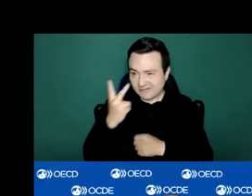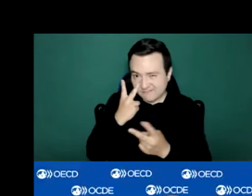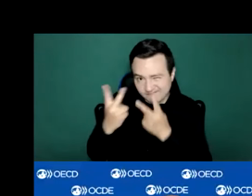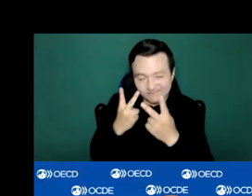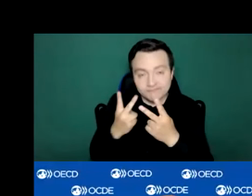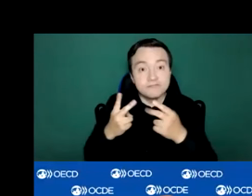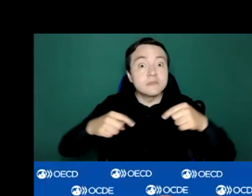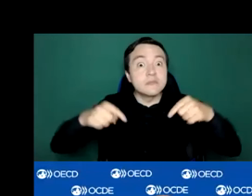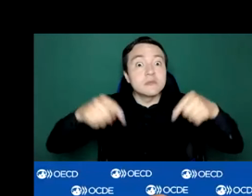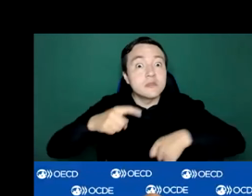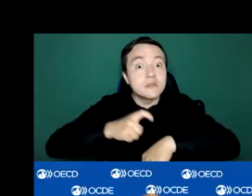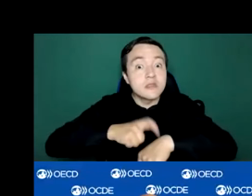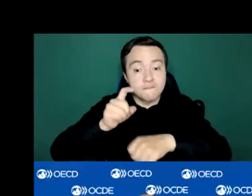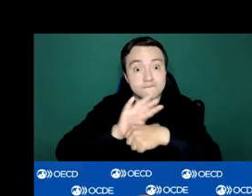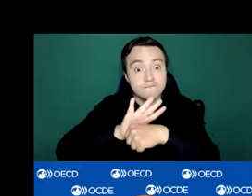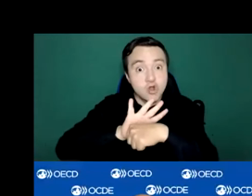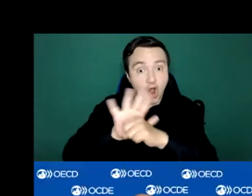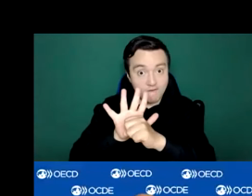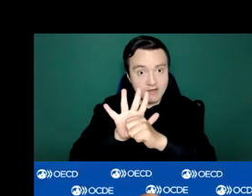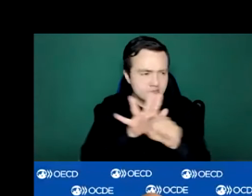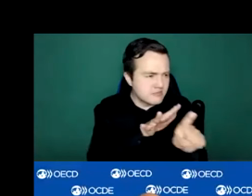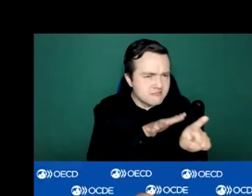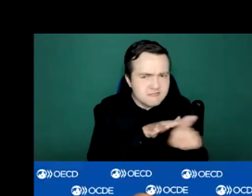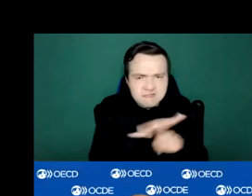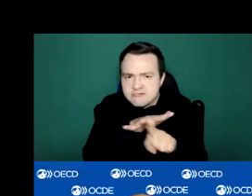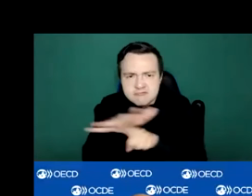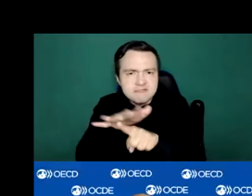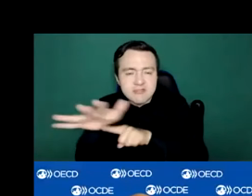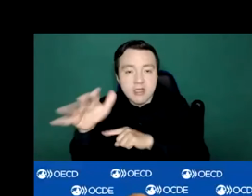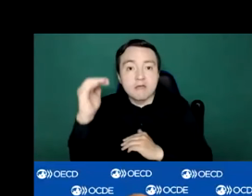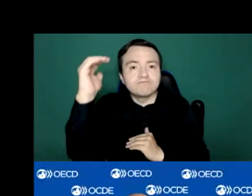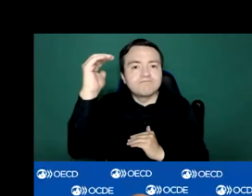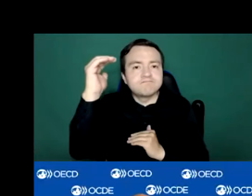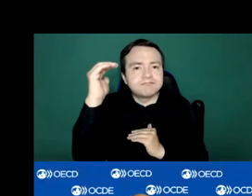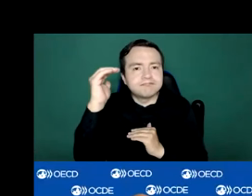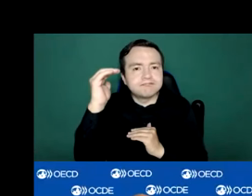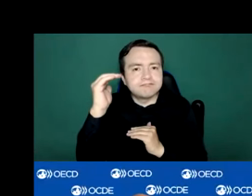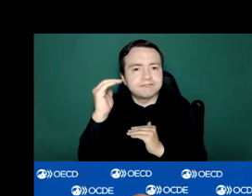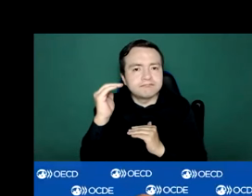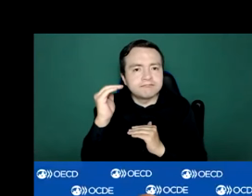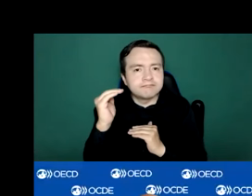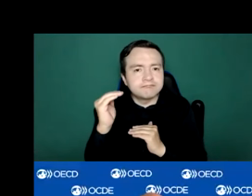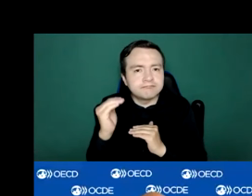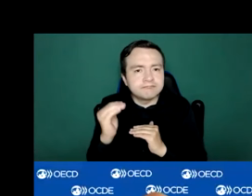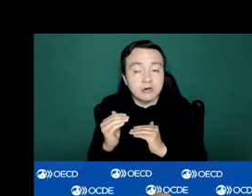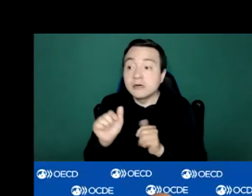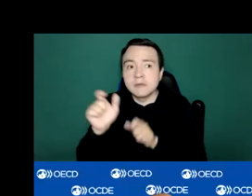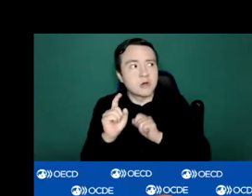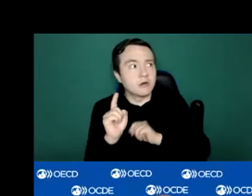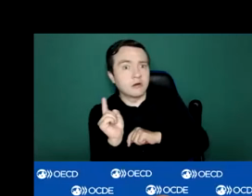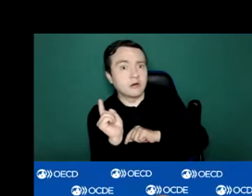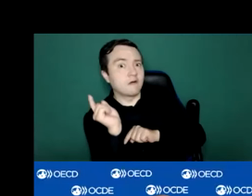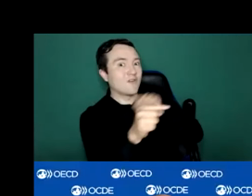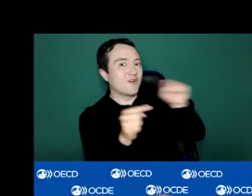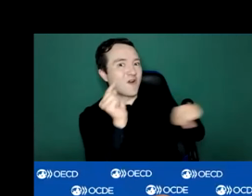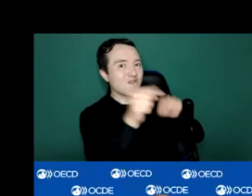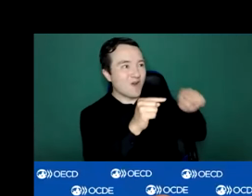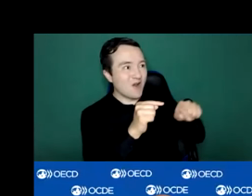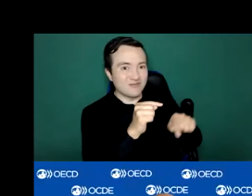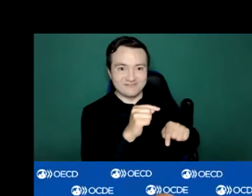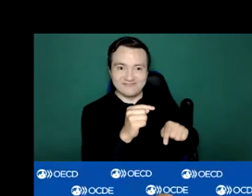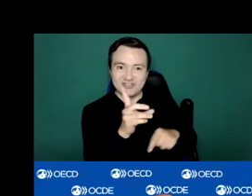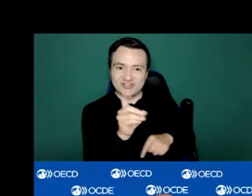drastic reduction in the volume of primary health care consultations during the first wave. I mean, the graph that you see here